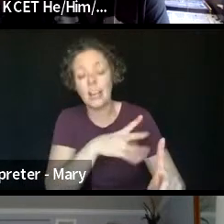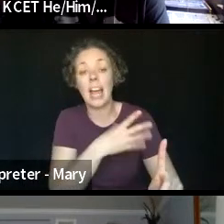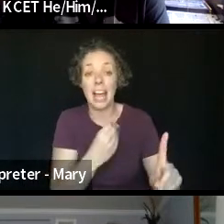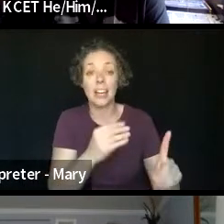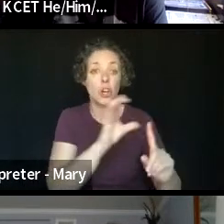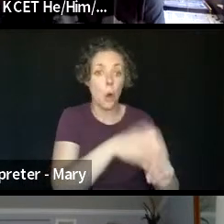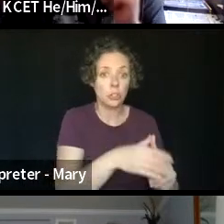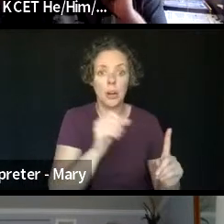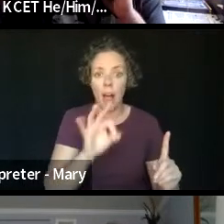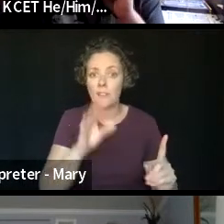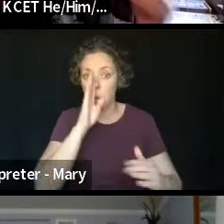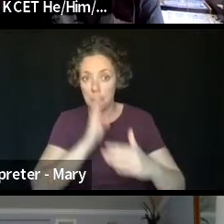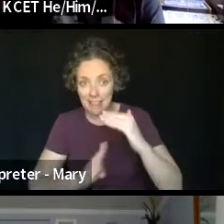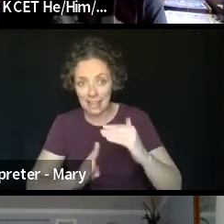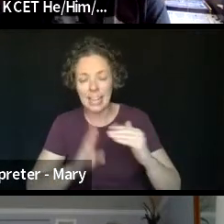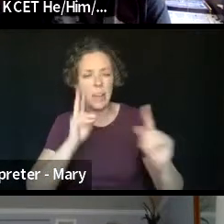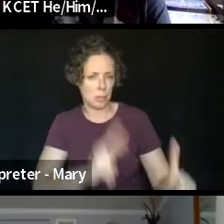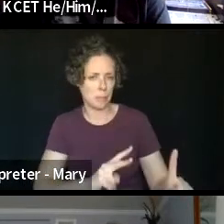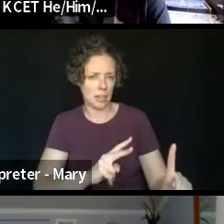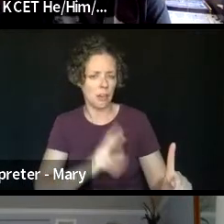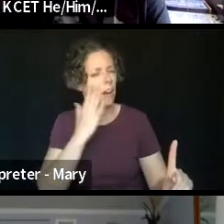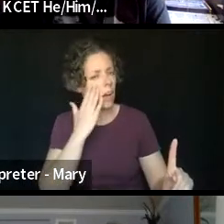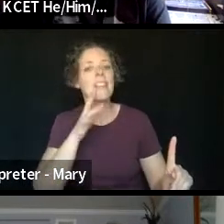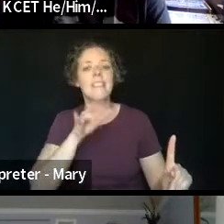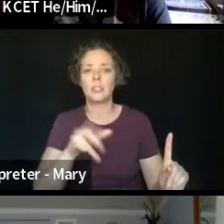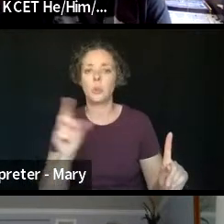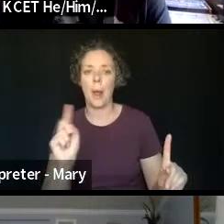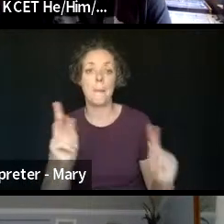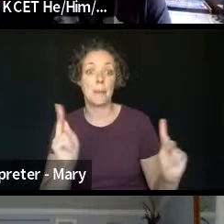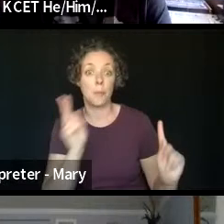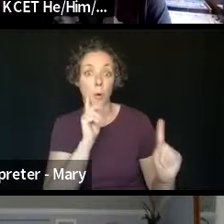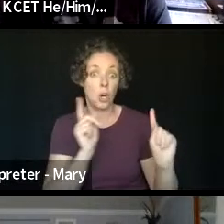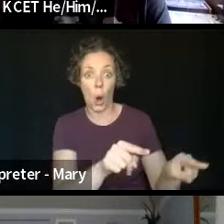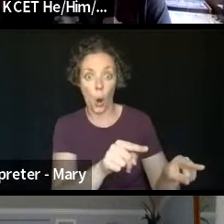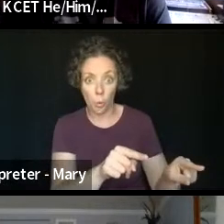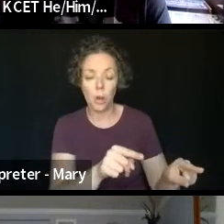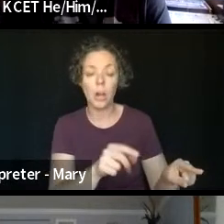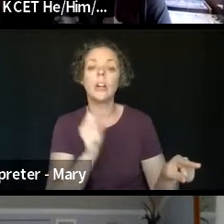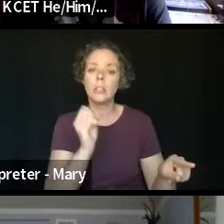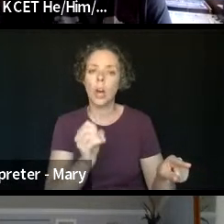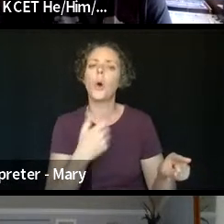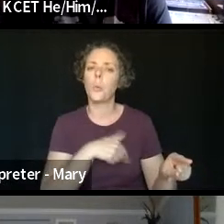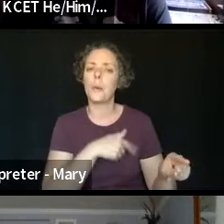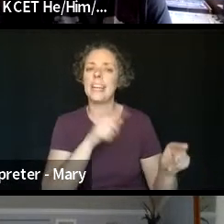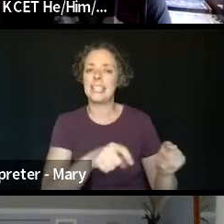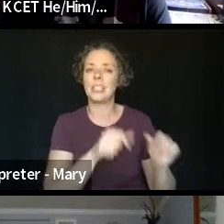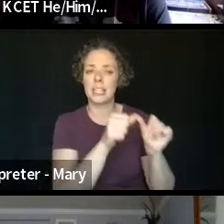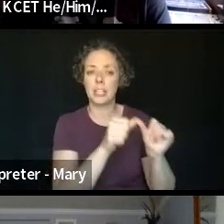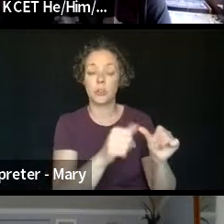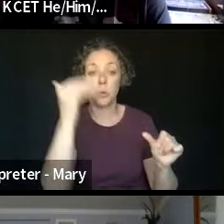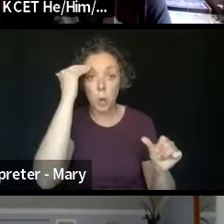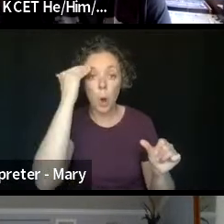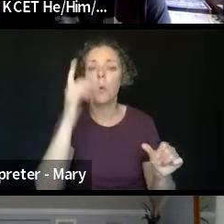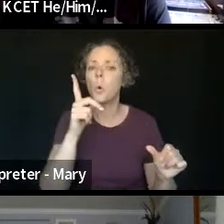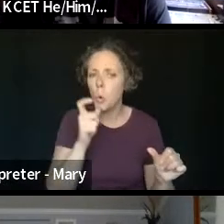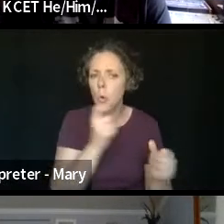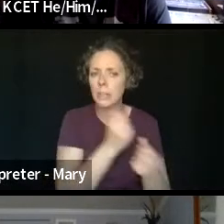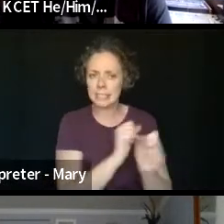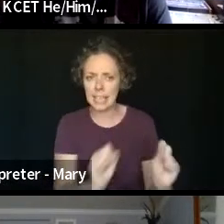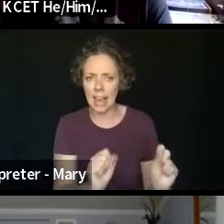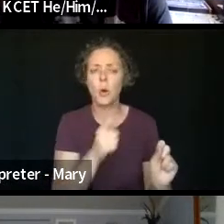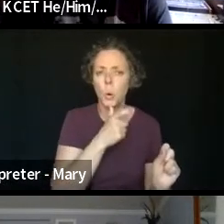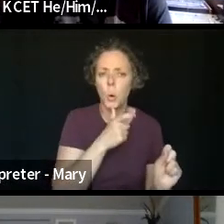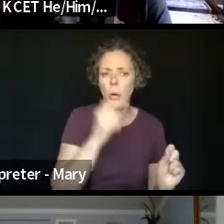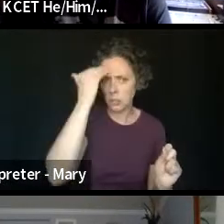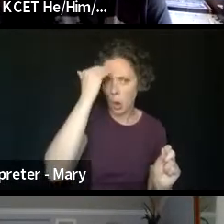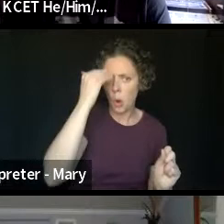standpoint. That's where people go. And so continuing to know where are your people that you can go to that are informed, that are educated,